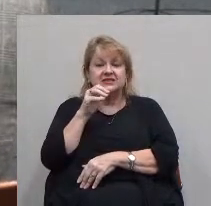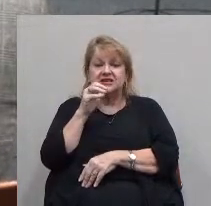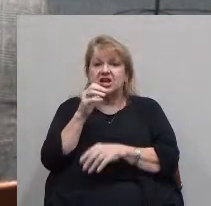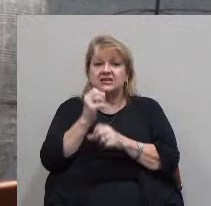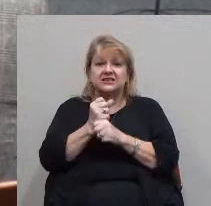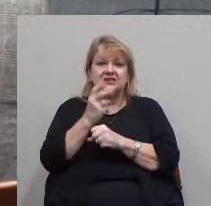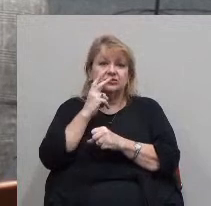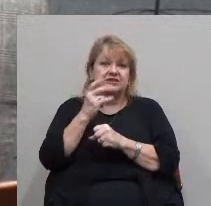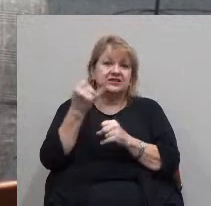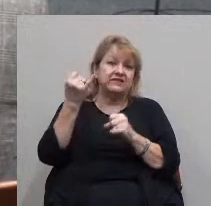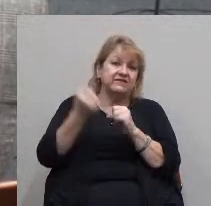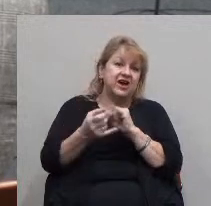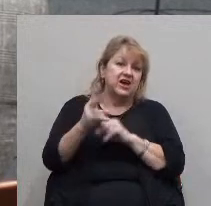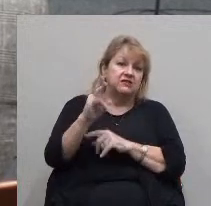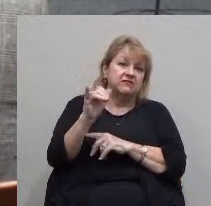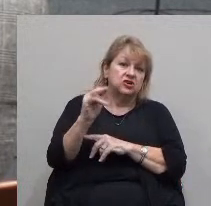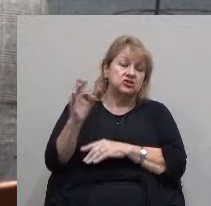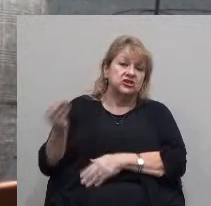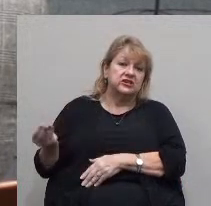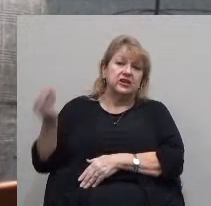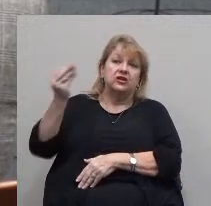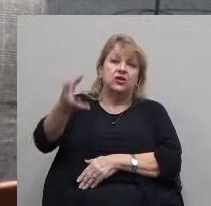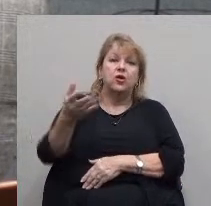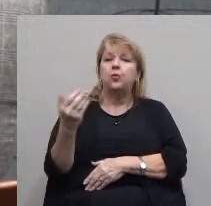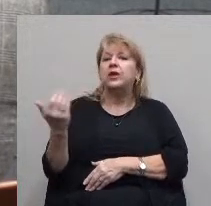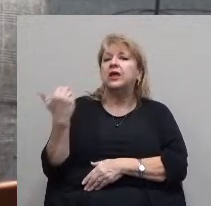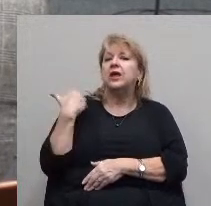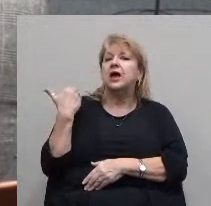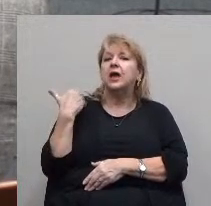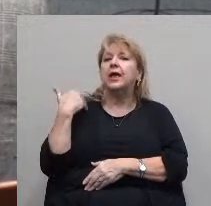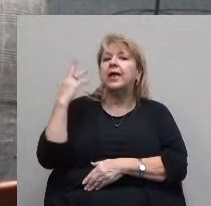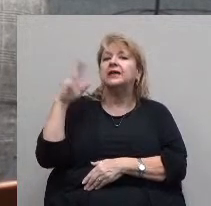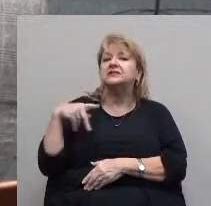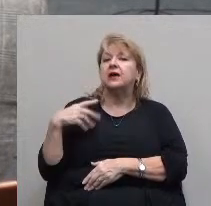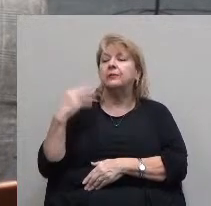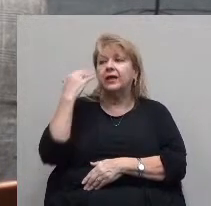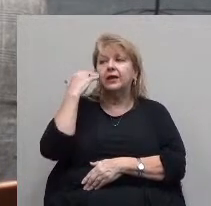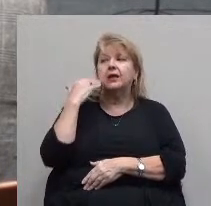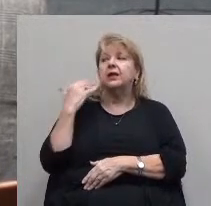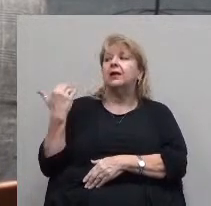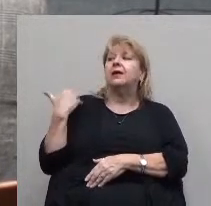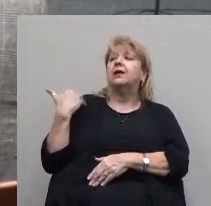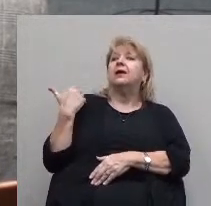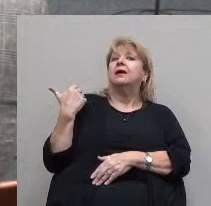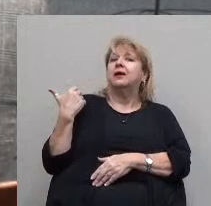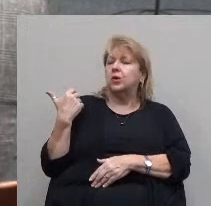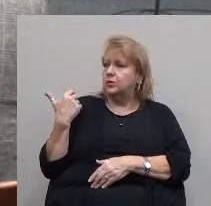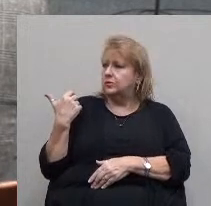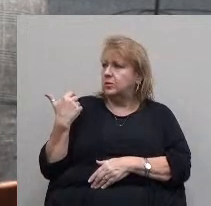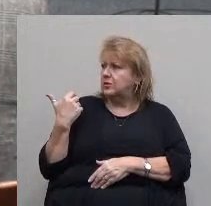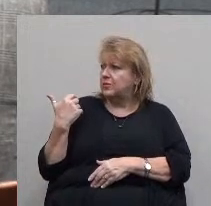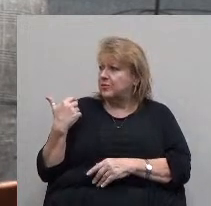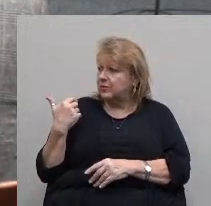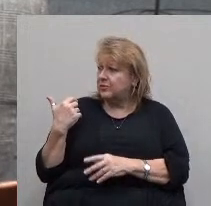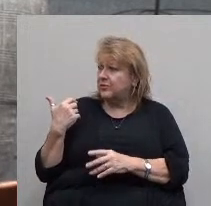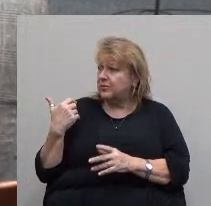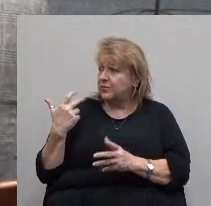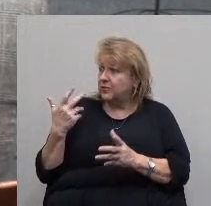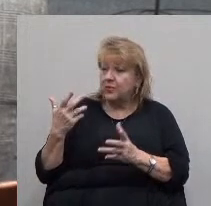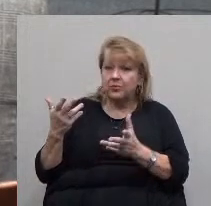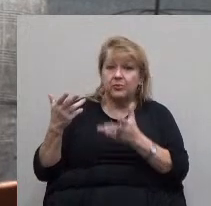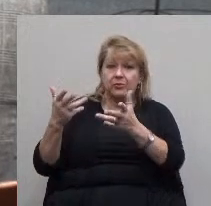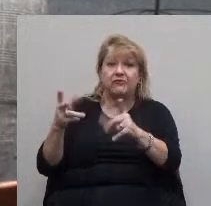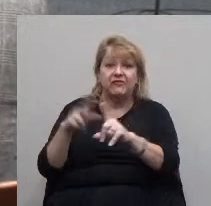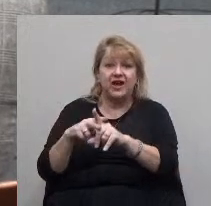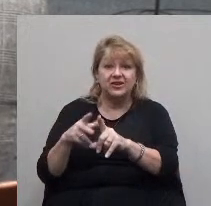the final version until it really dropped. We got a heads up of some things, but it's something that we need to continue working in living process. So we're going